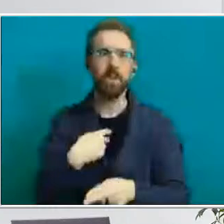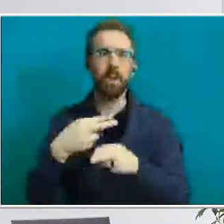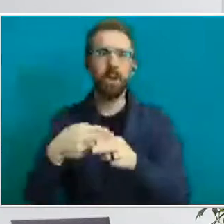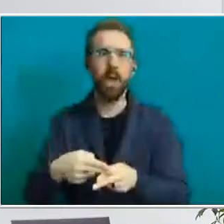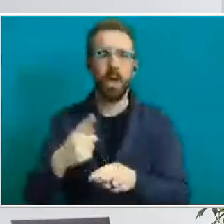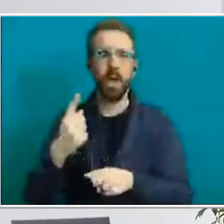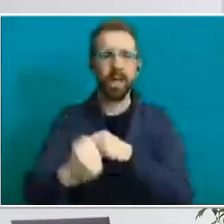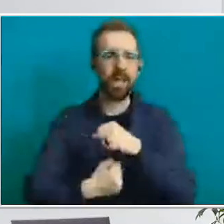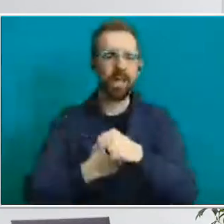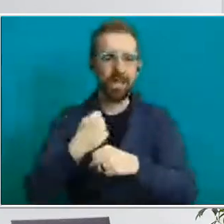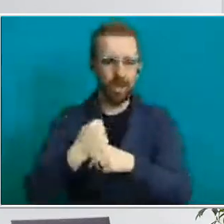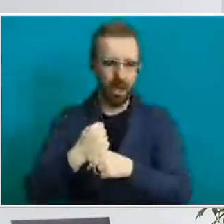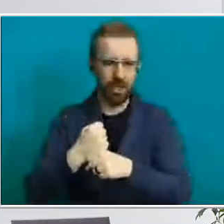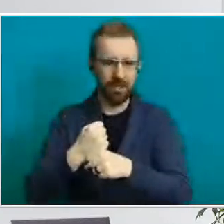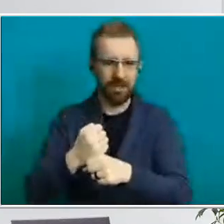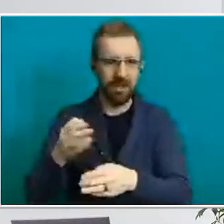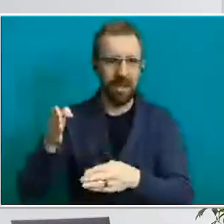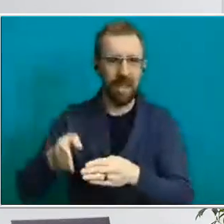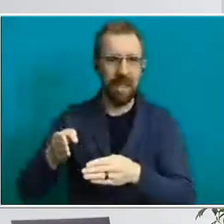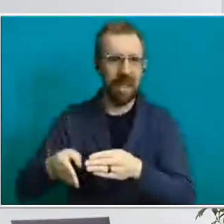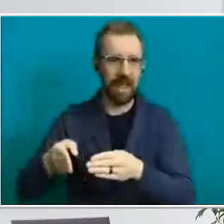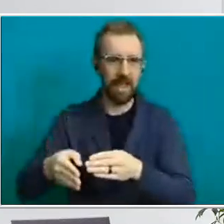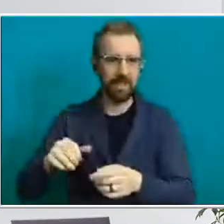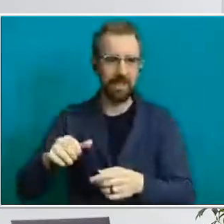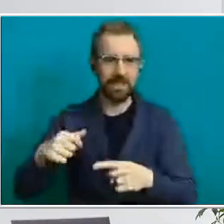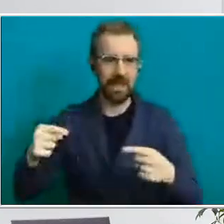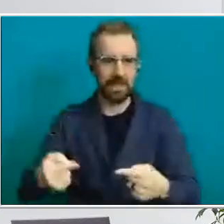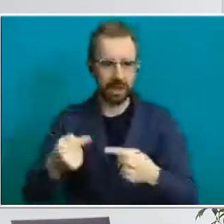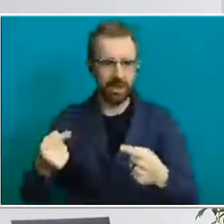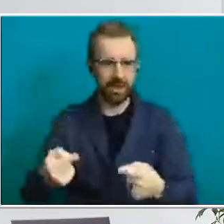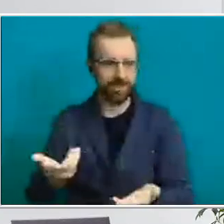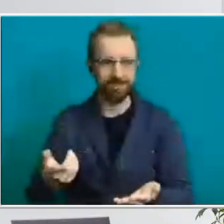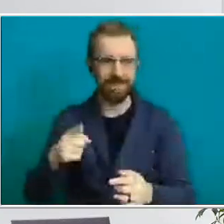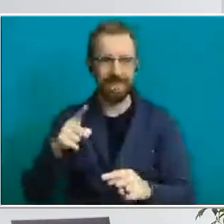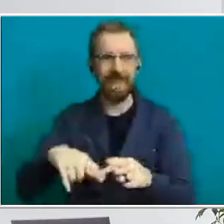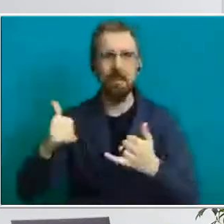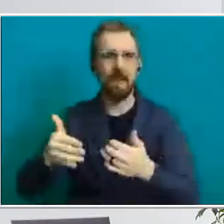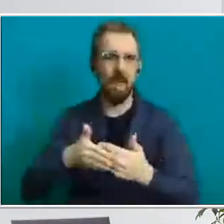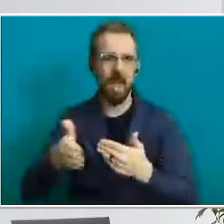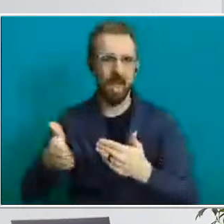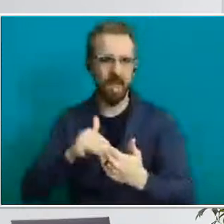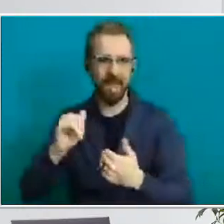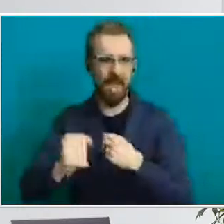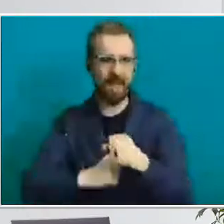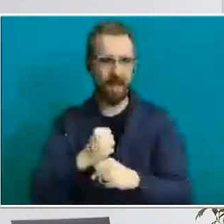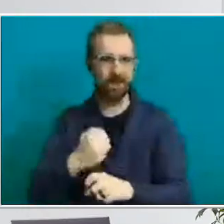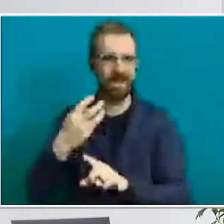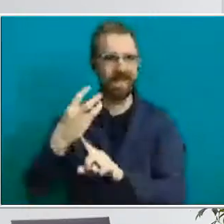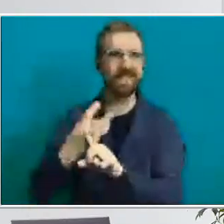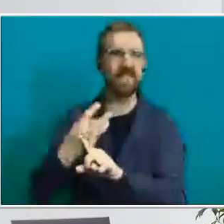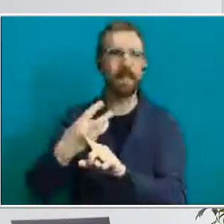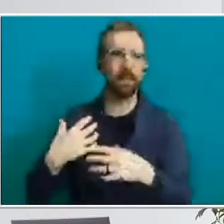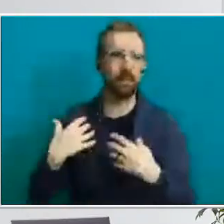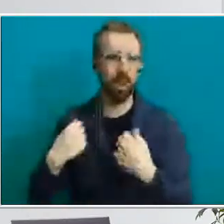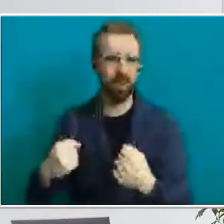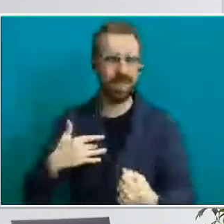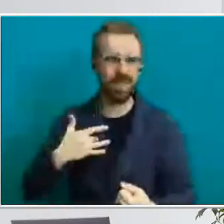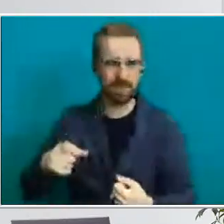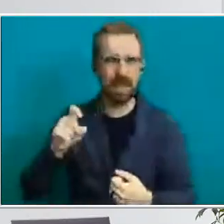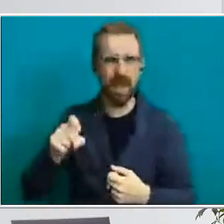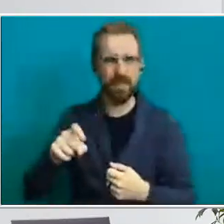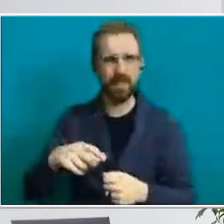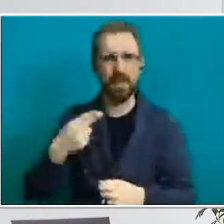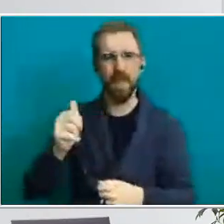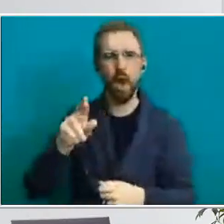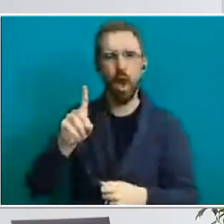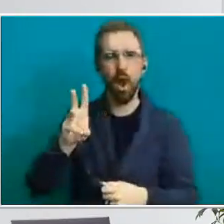year-ending injury in the sports in NFL or in basketball. It's a 6-month recovery. Usually, you have to put hardware in, and then about